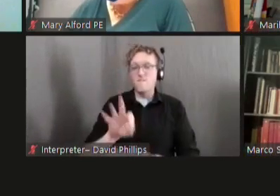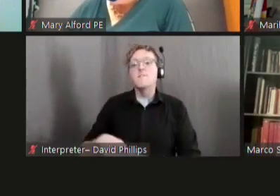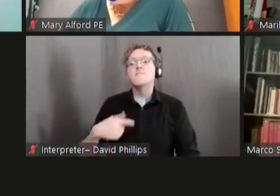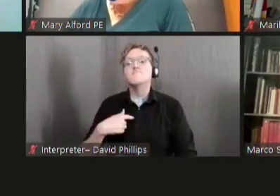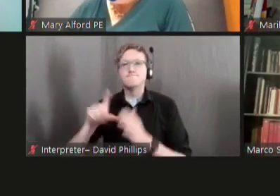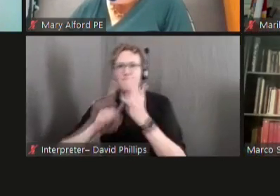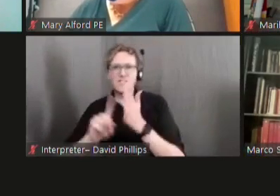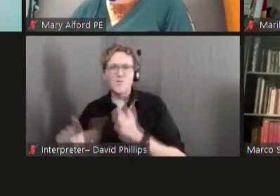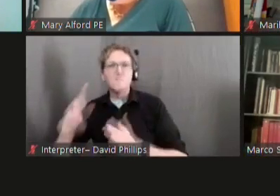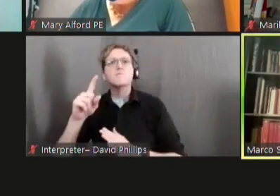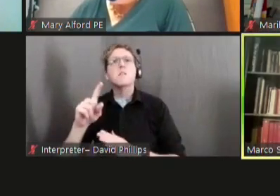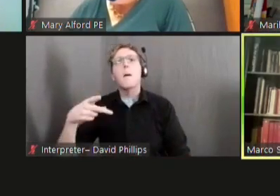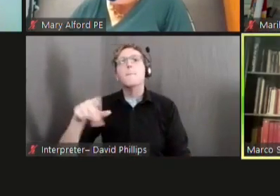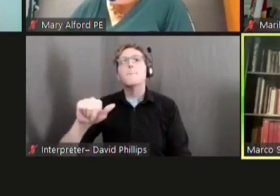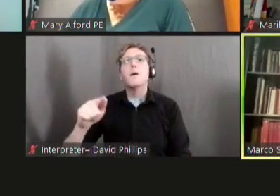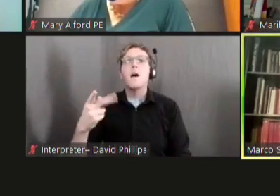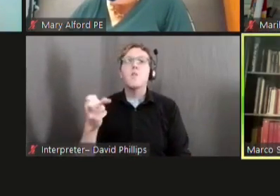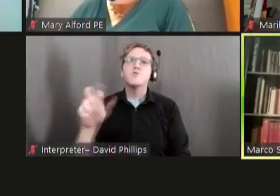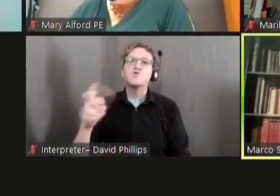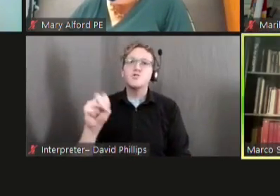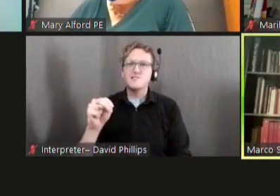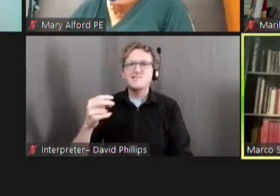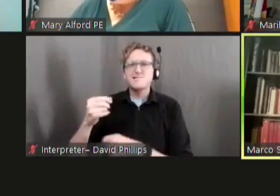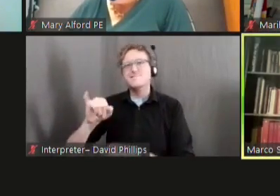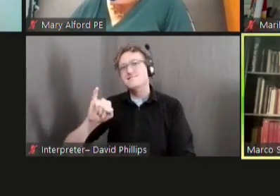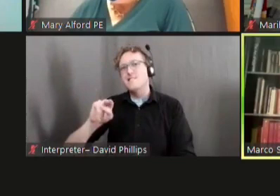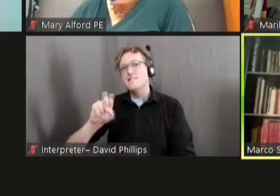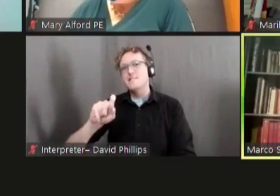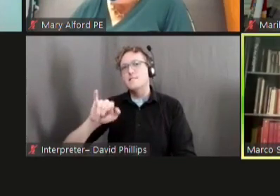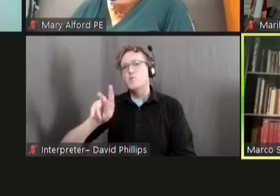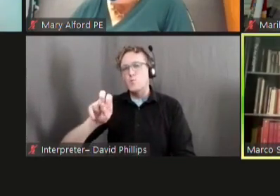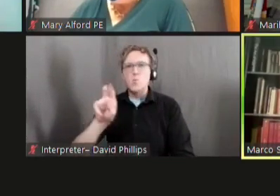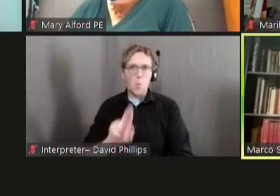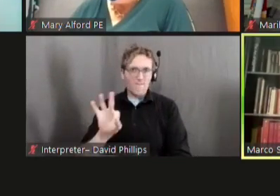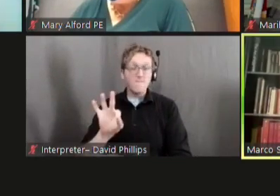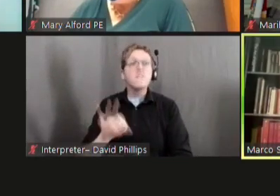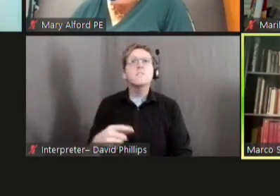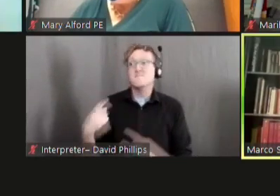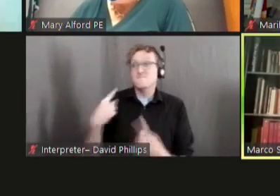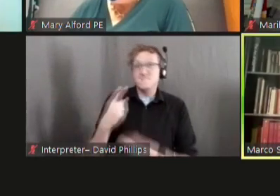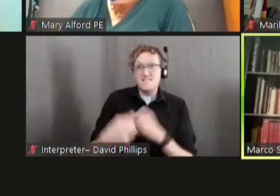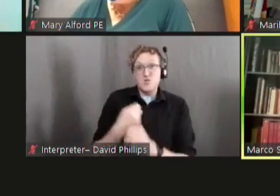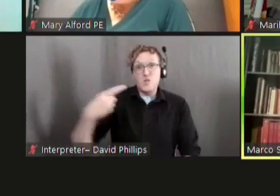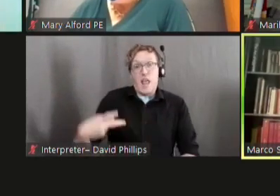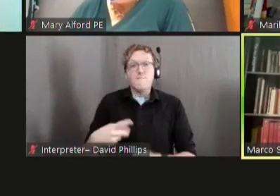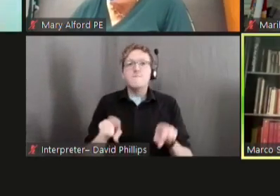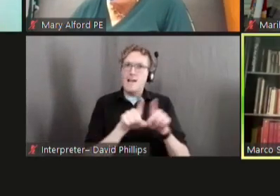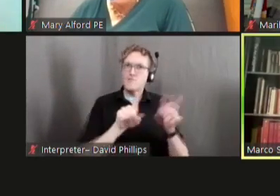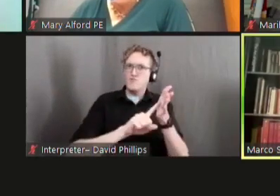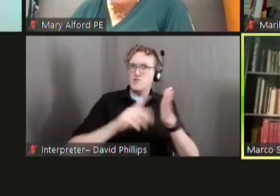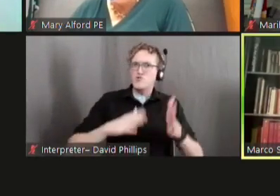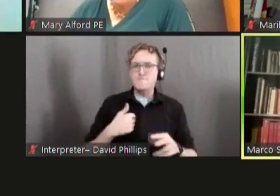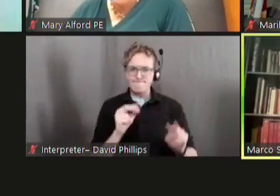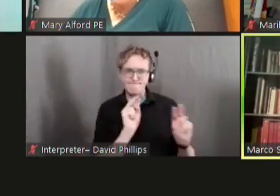Florida. And over the past year and a half, as a research scientist, I've been actually monitoring the spread